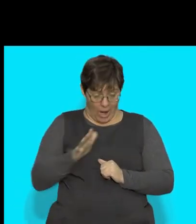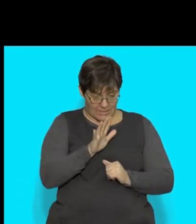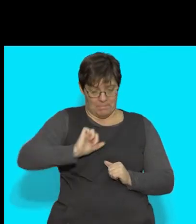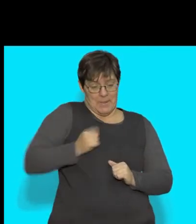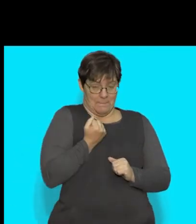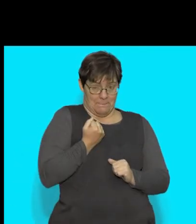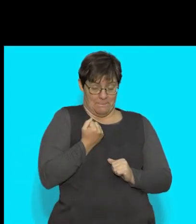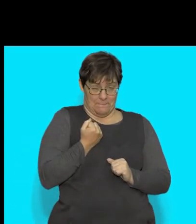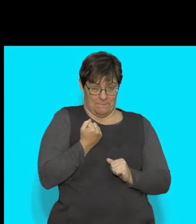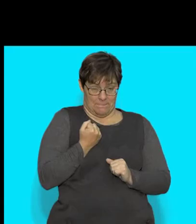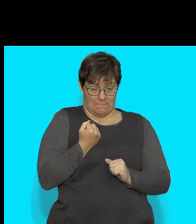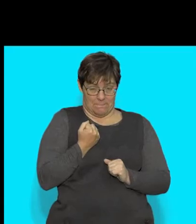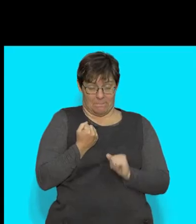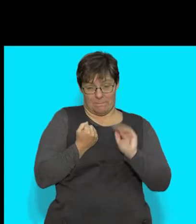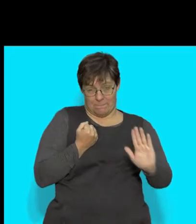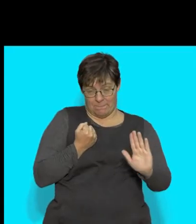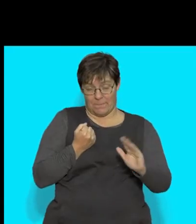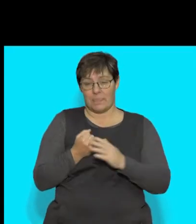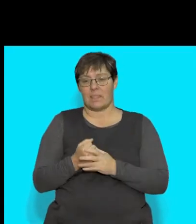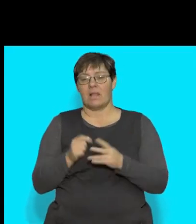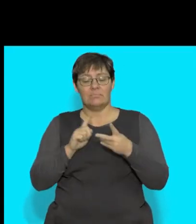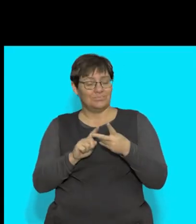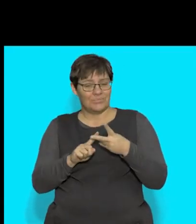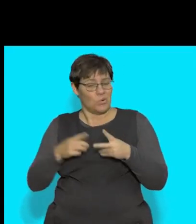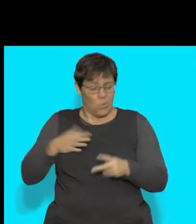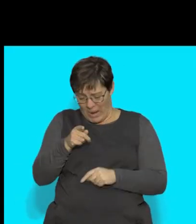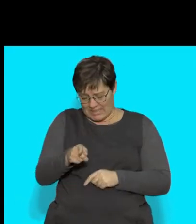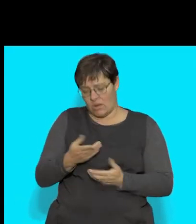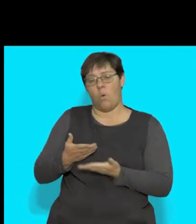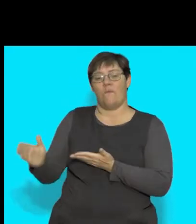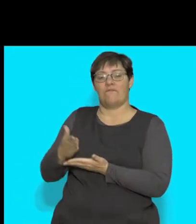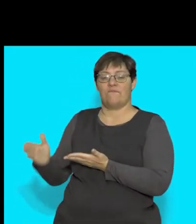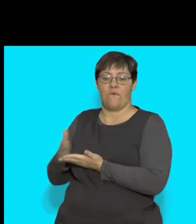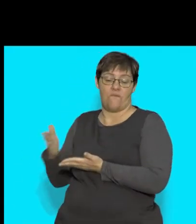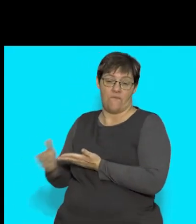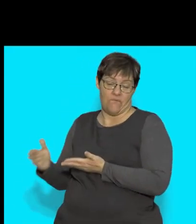important. I keep what I want,